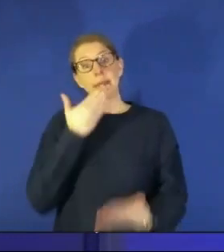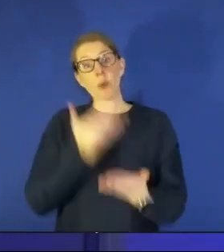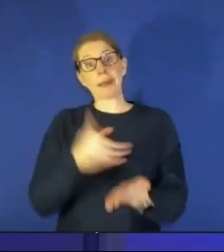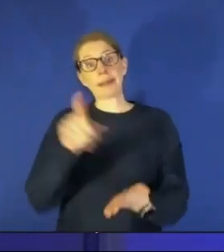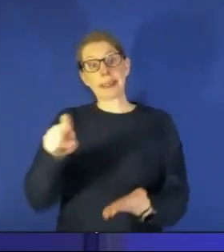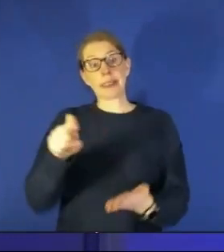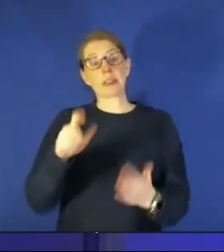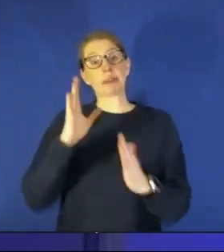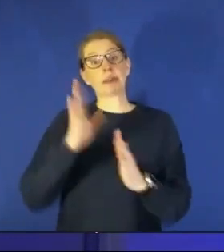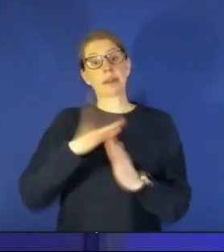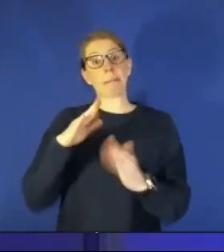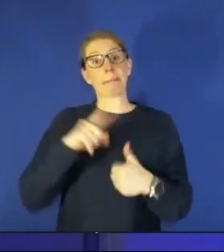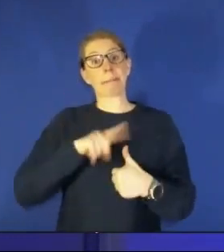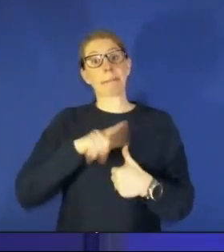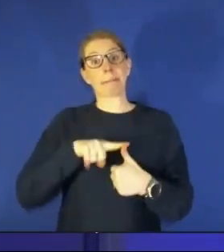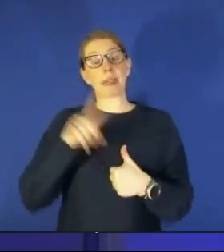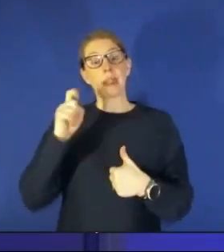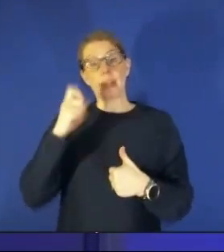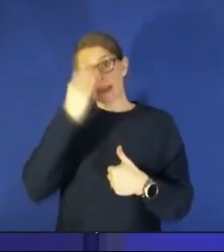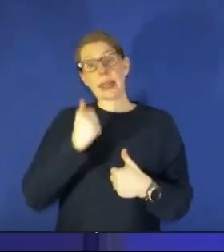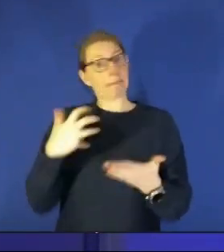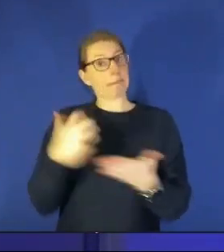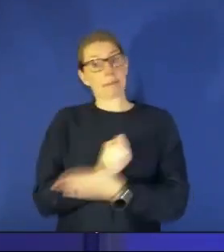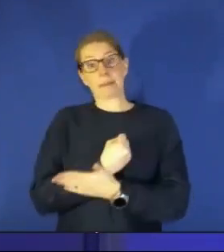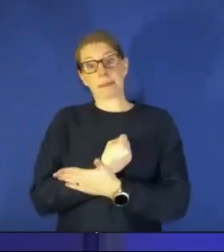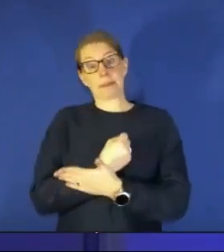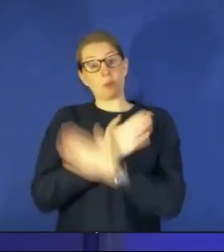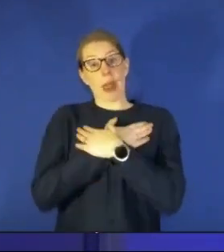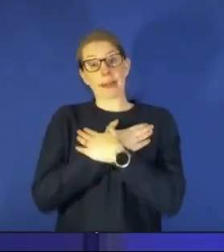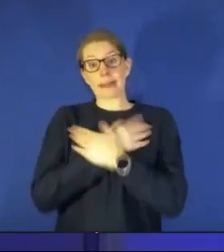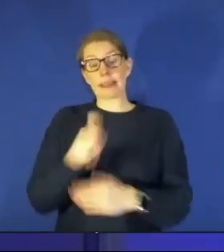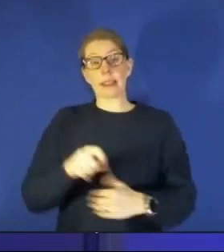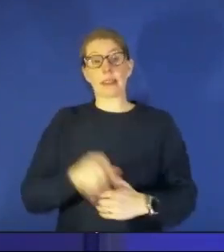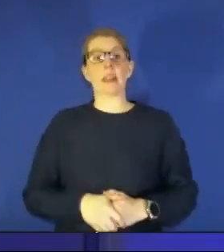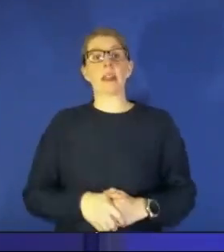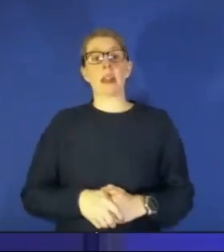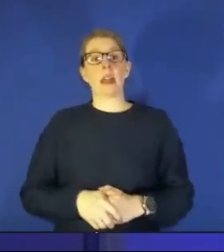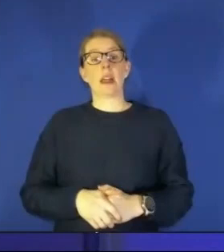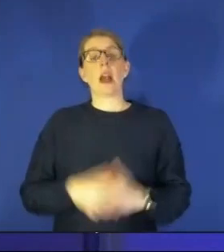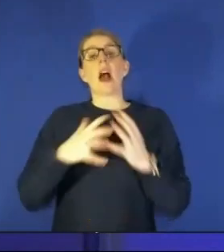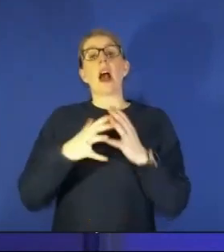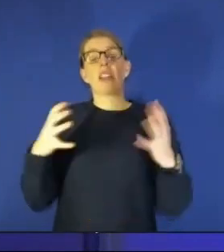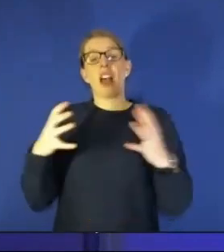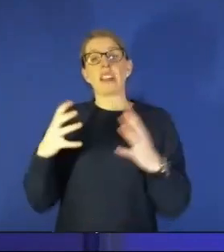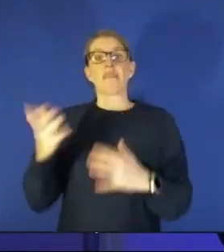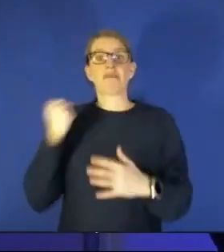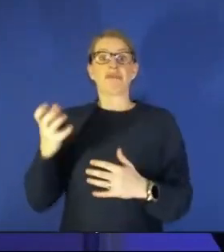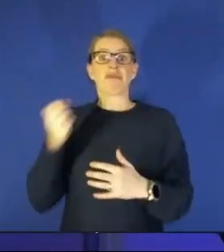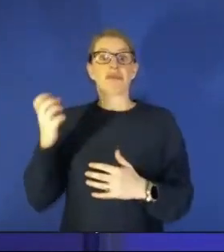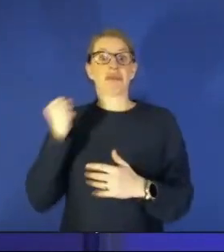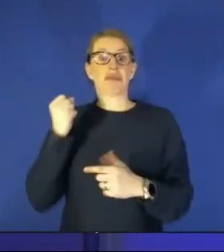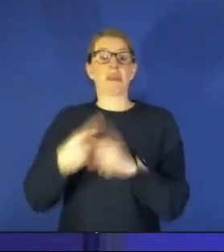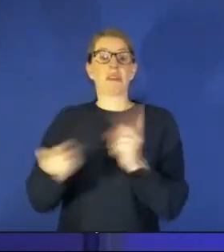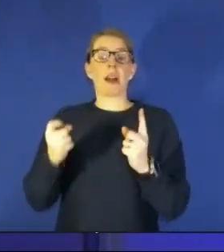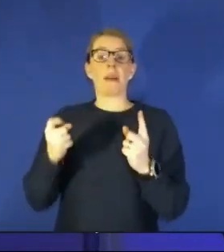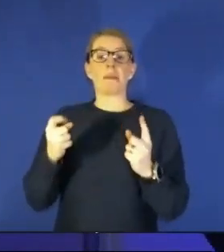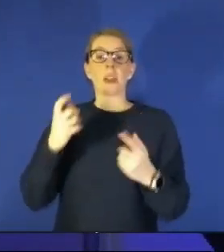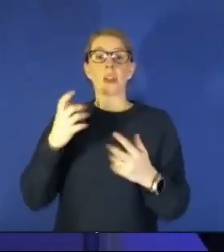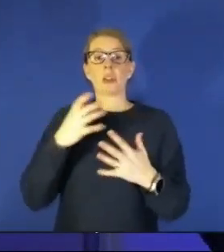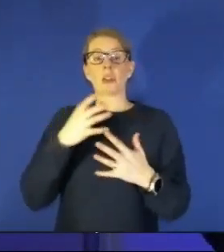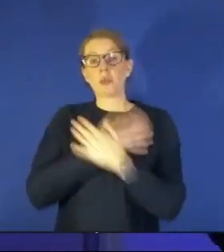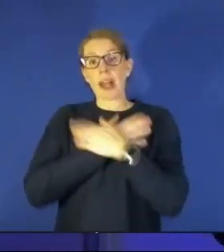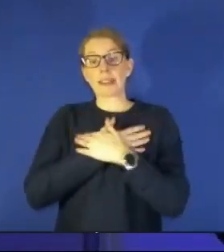one. I think you've got to get your sleep. You've got to get your rest. And there are a lot of things that take away from us in there. You've got anxiety and stress and family